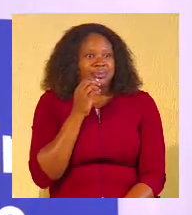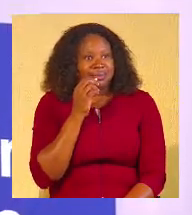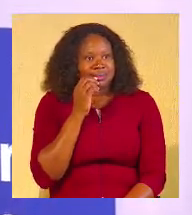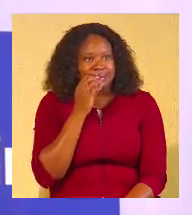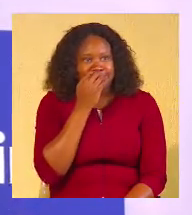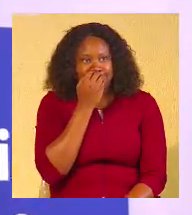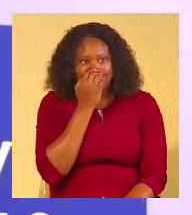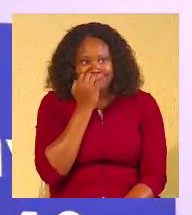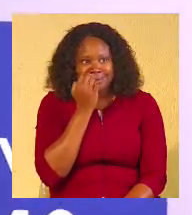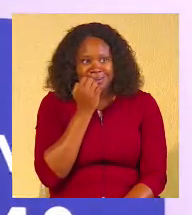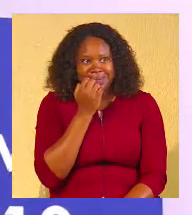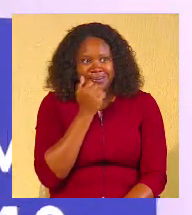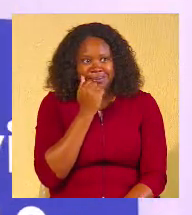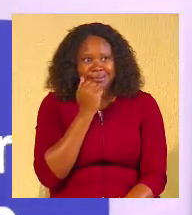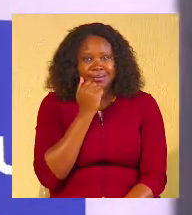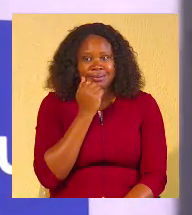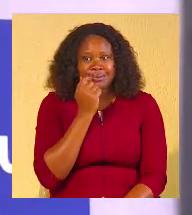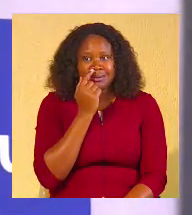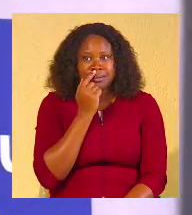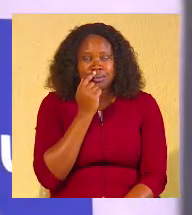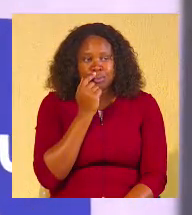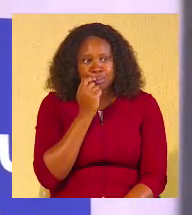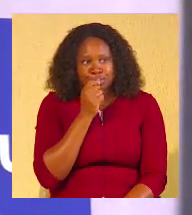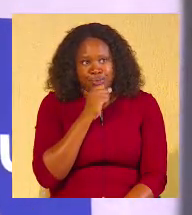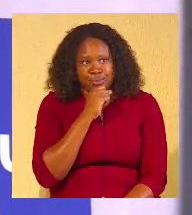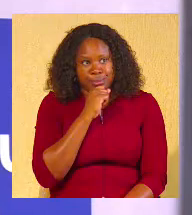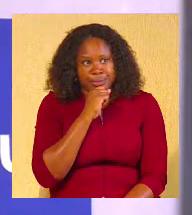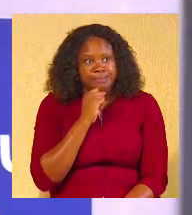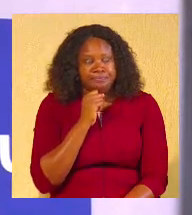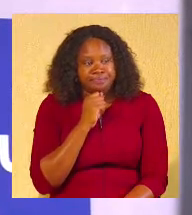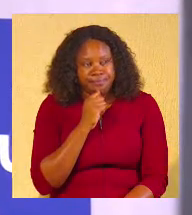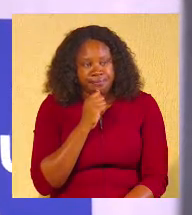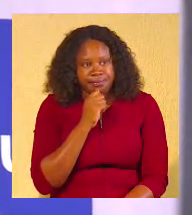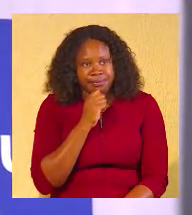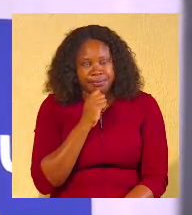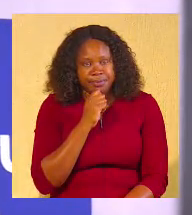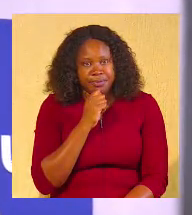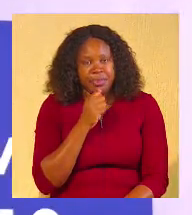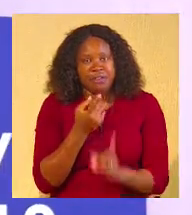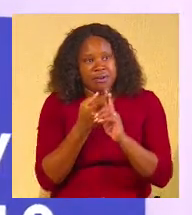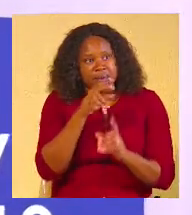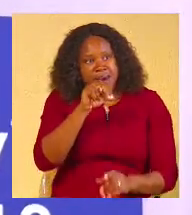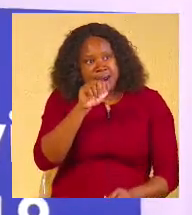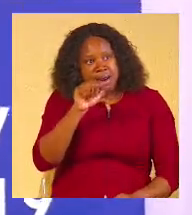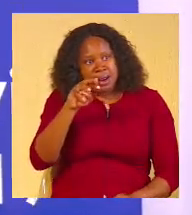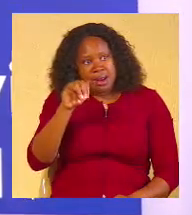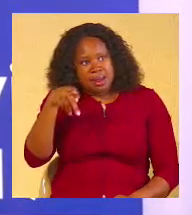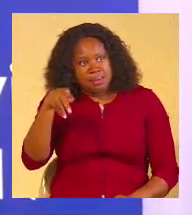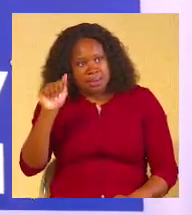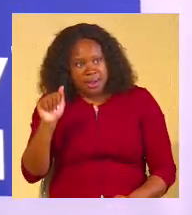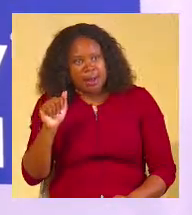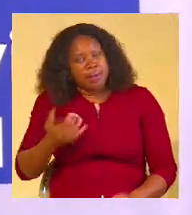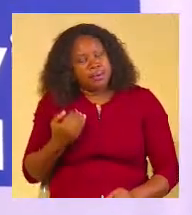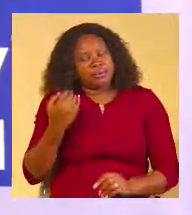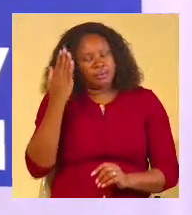Just wanted to find out something maybe from the Deputy Minister of Sports on seeing the pandemic started and there have been a lot of